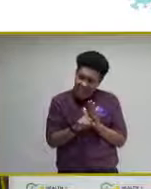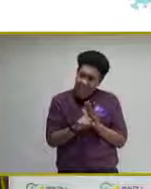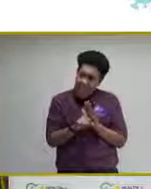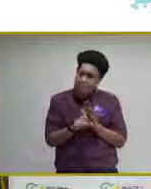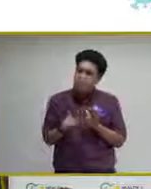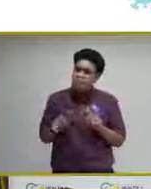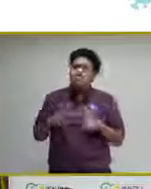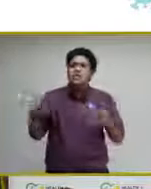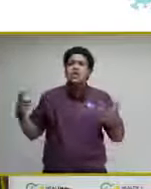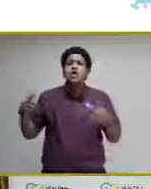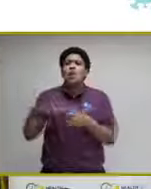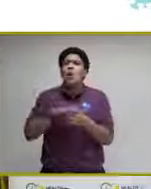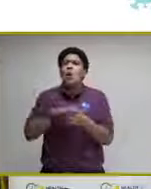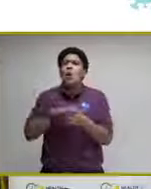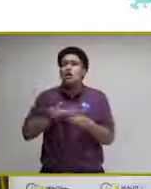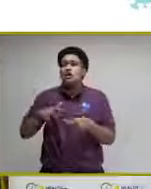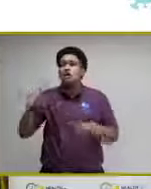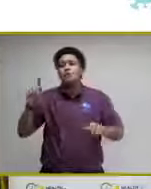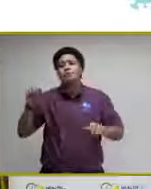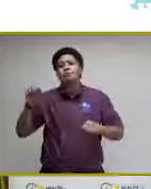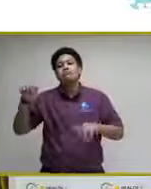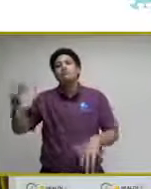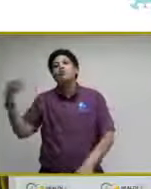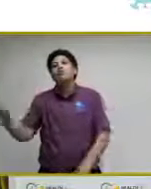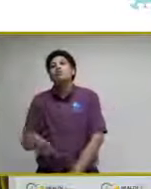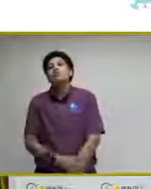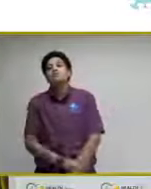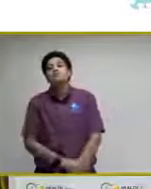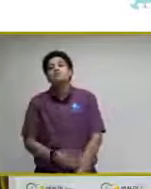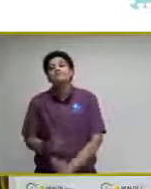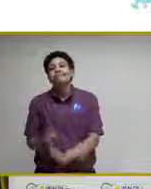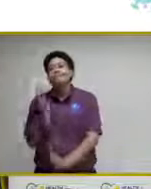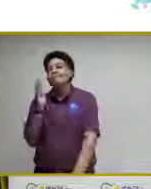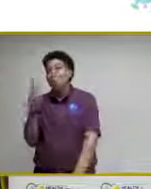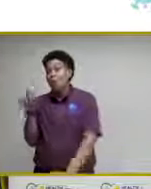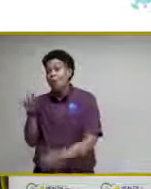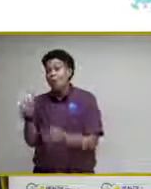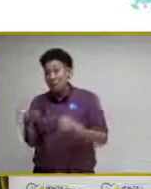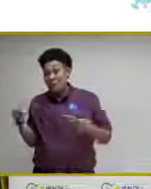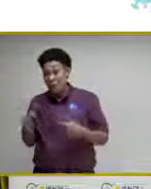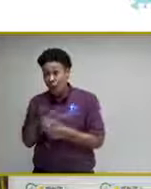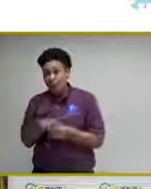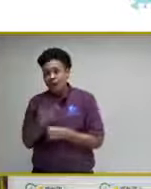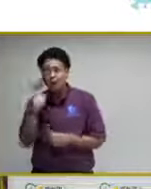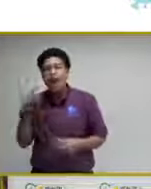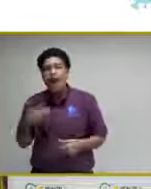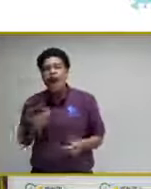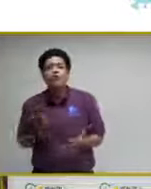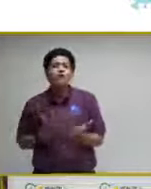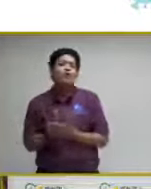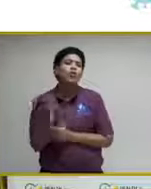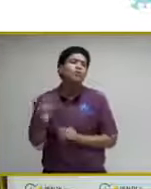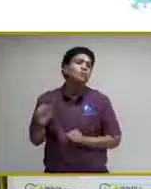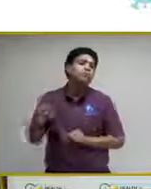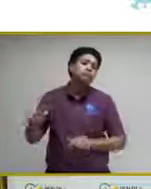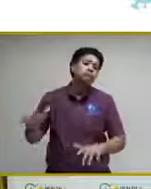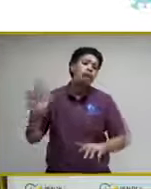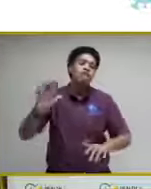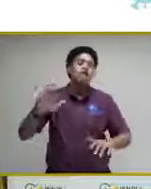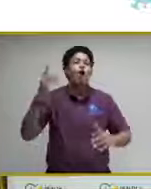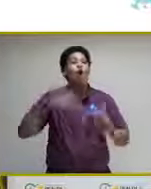sites for vaccination. And those mega sites will be able to have a throughput of at